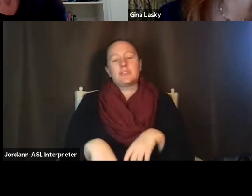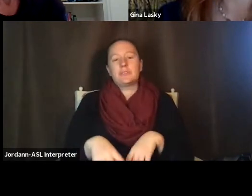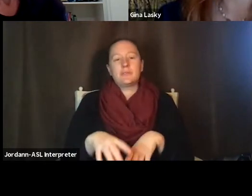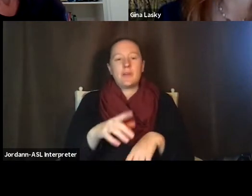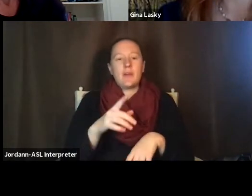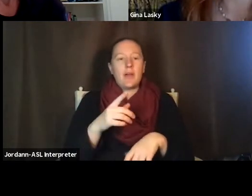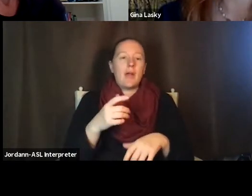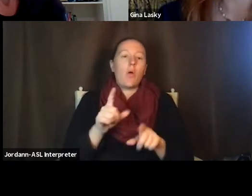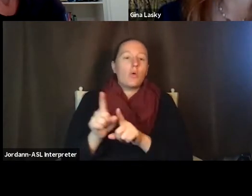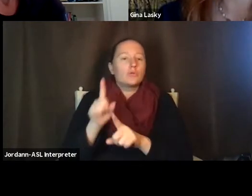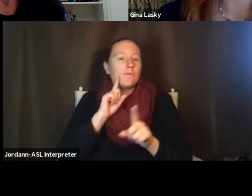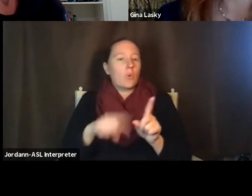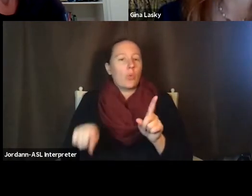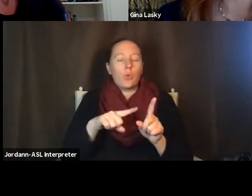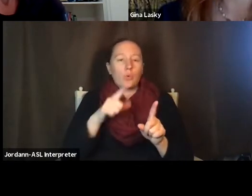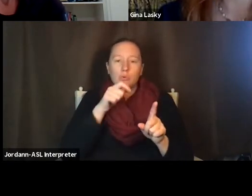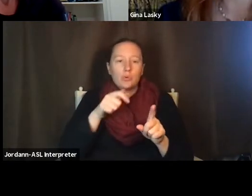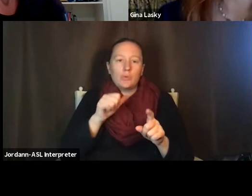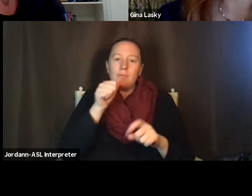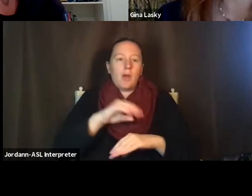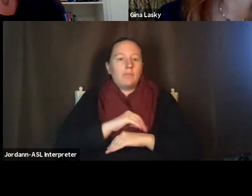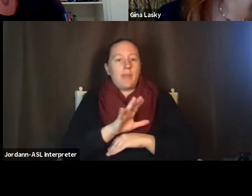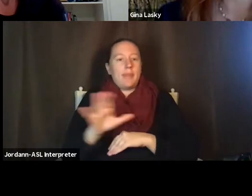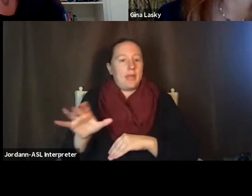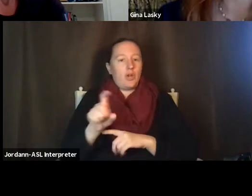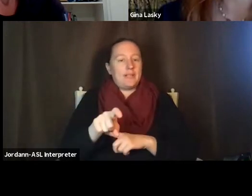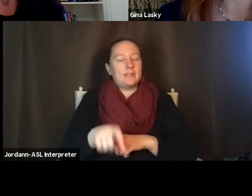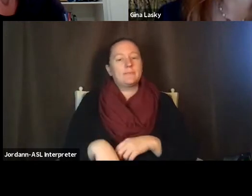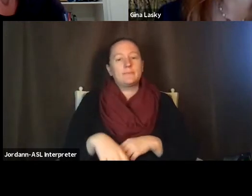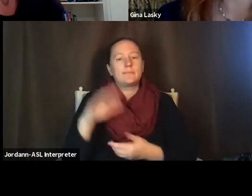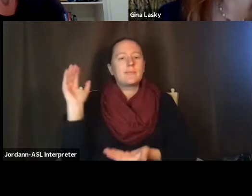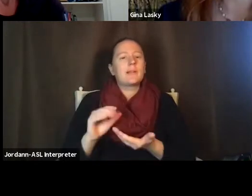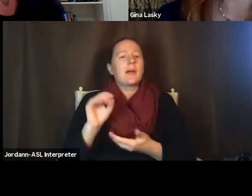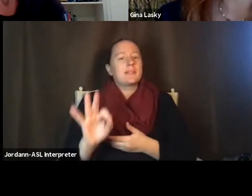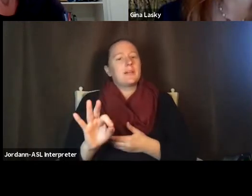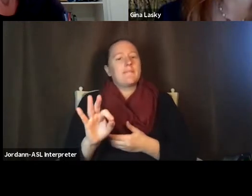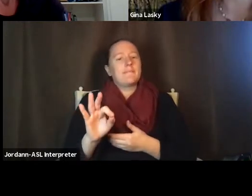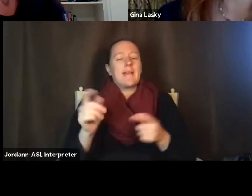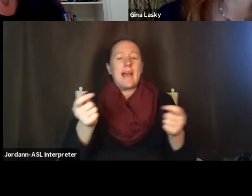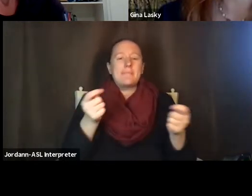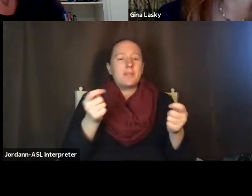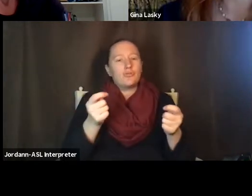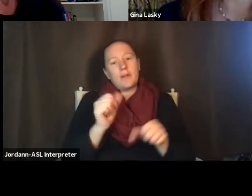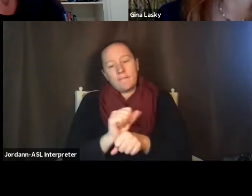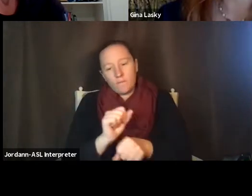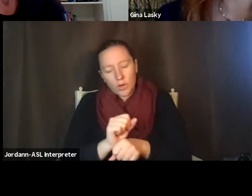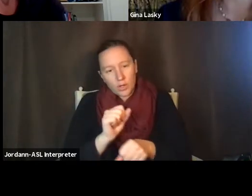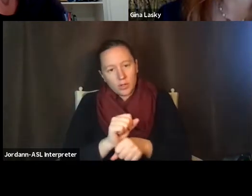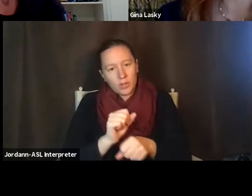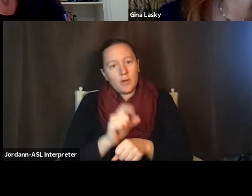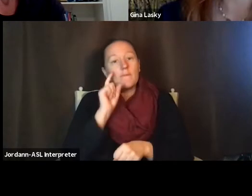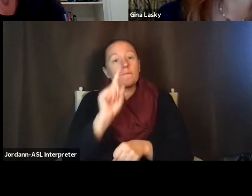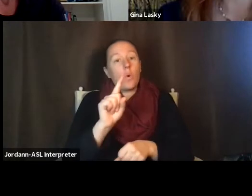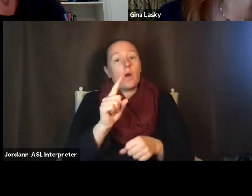getting their needs met. Also, the reduction of administrative burden, and we talk about this in two different ways: administrative burden for